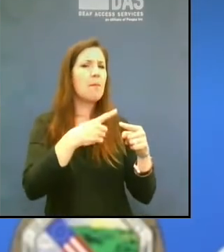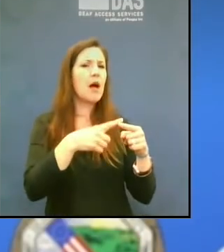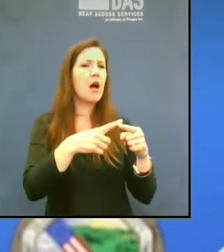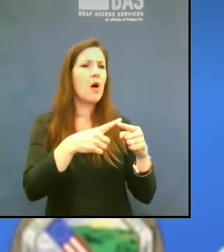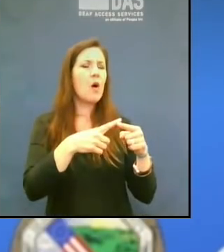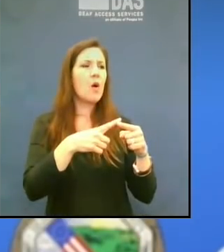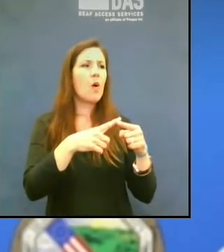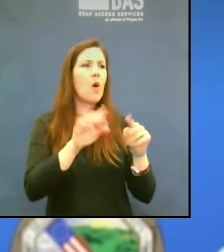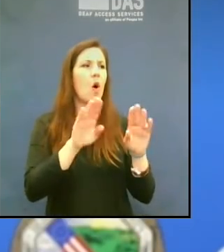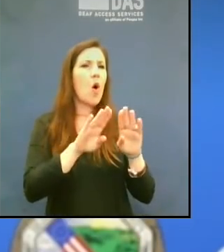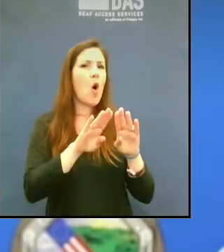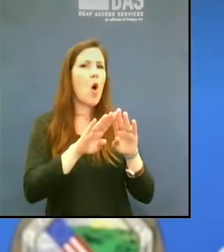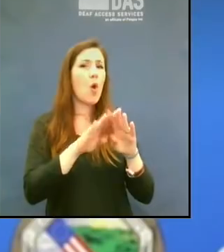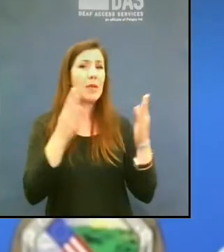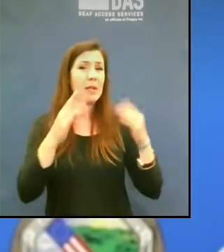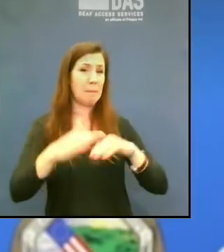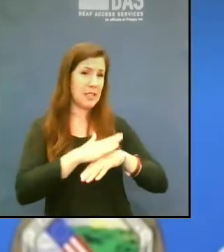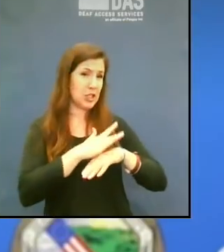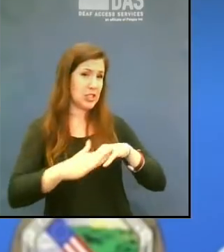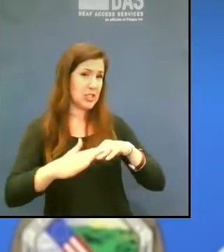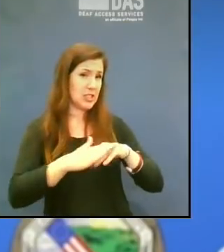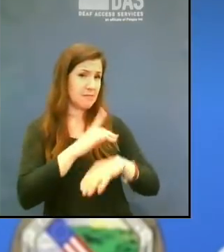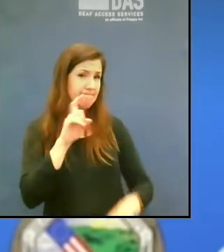the reopening of county beaches.